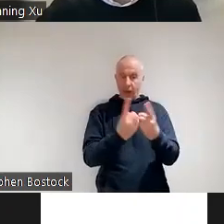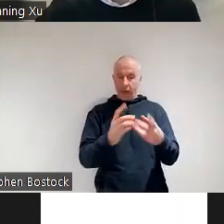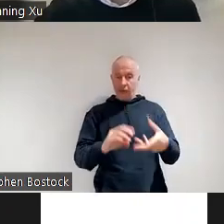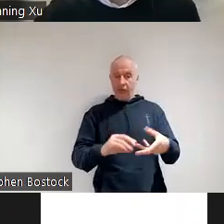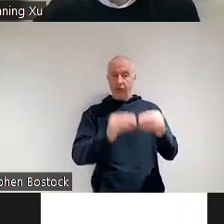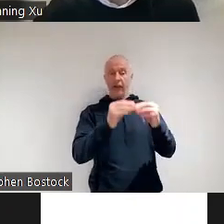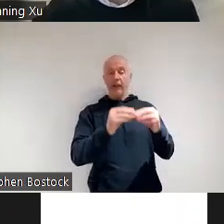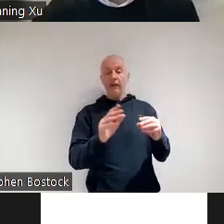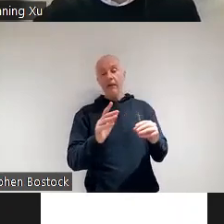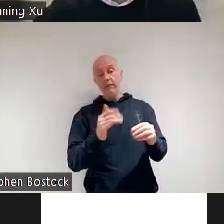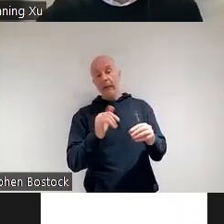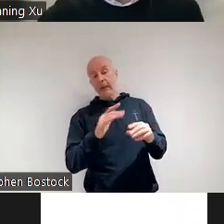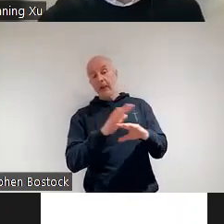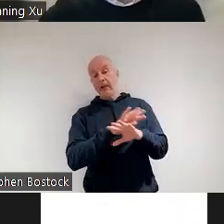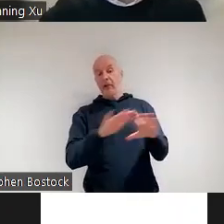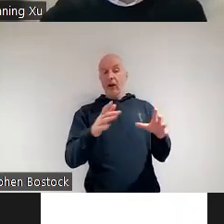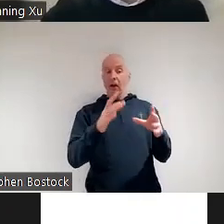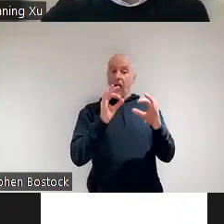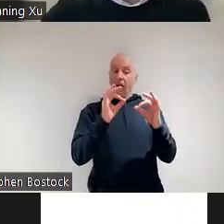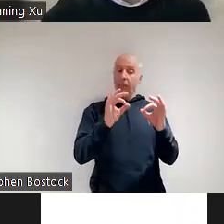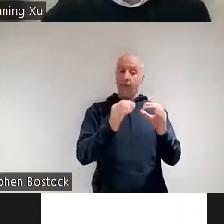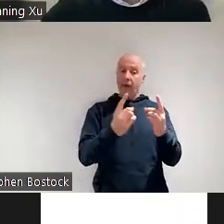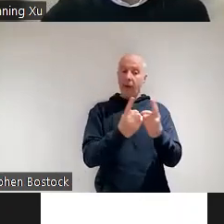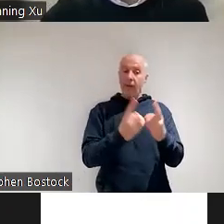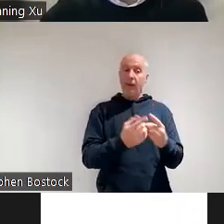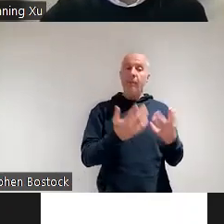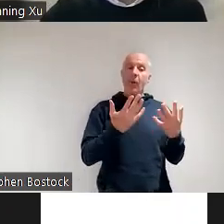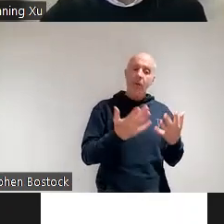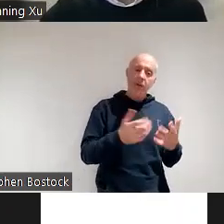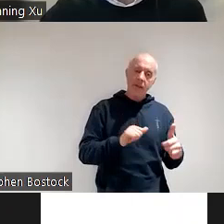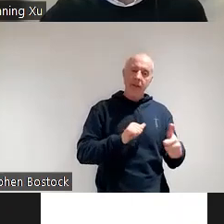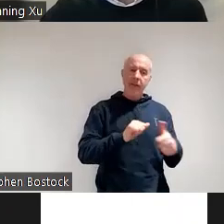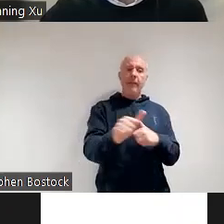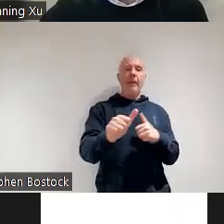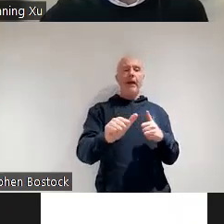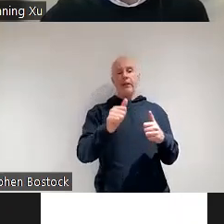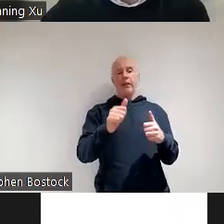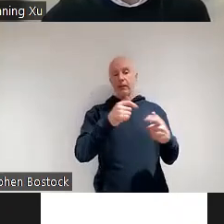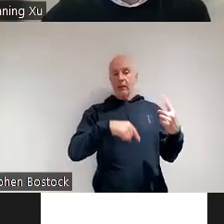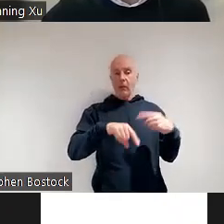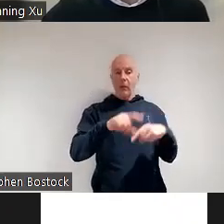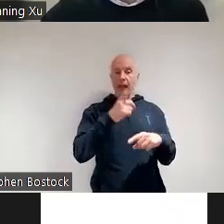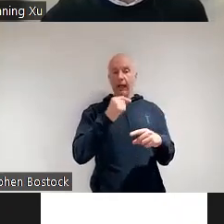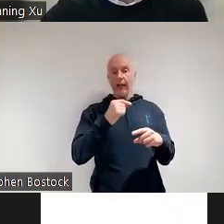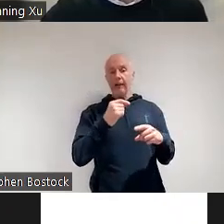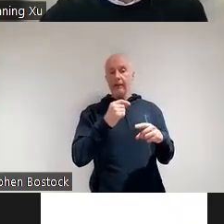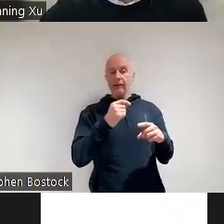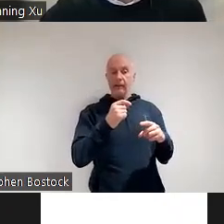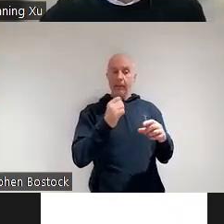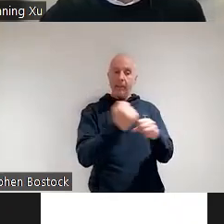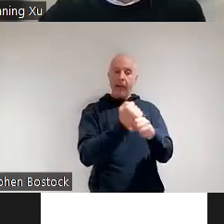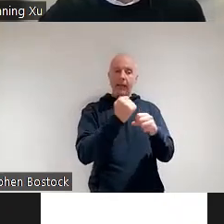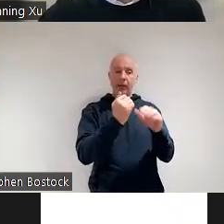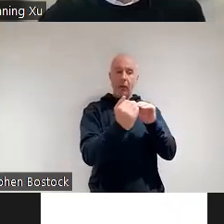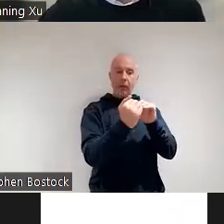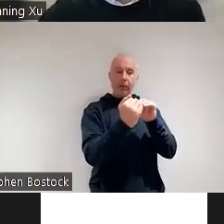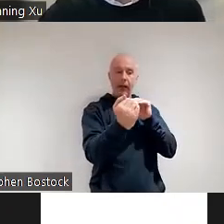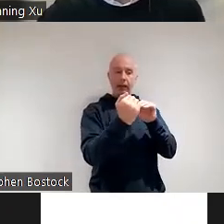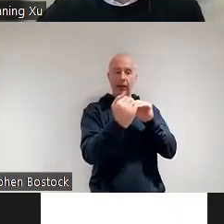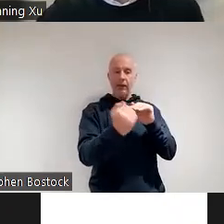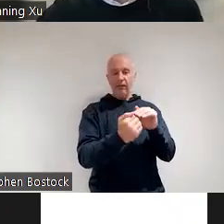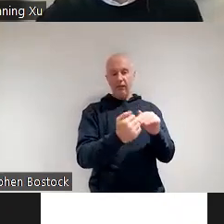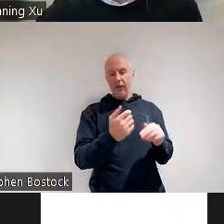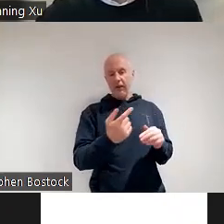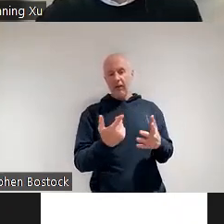it's not the perfect product, but at least it's the best product we could possibly do to meet the requirements. And then we'll move into the